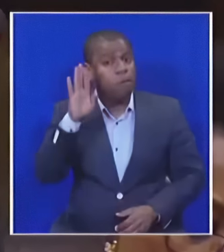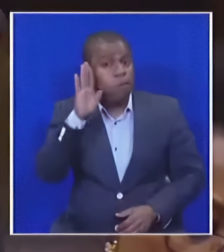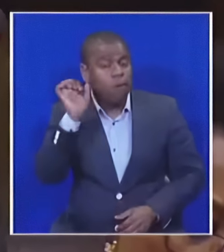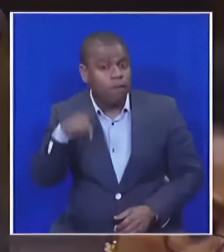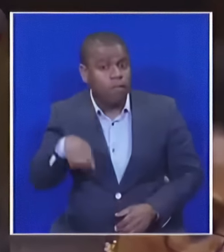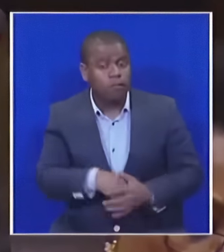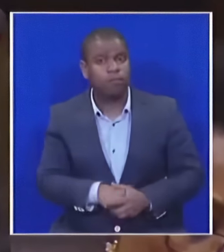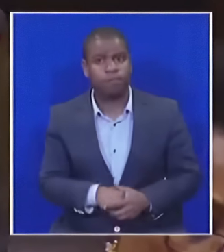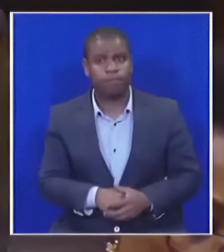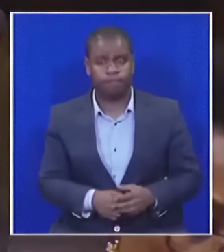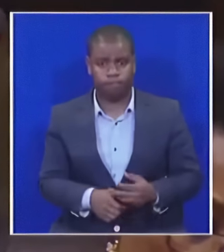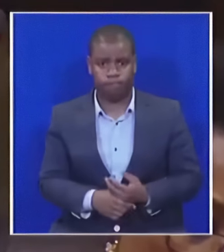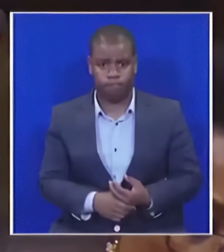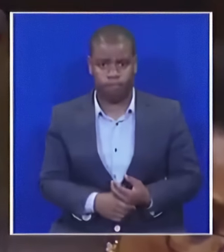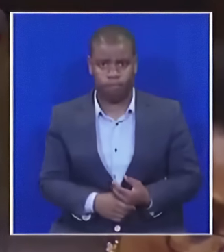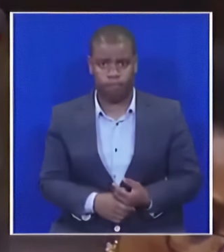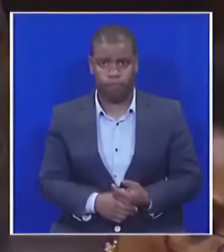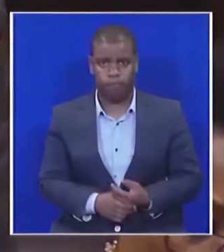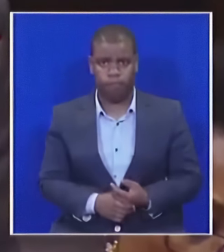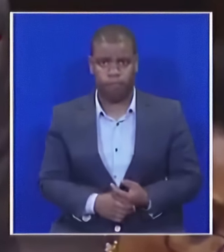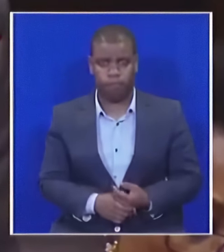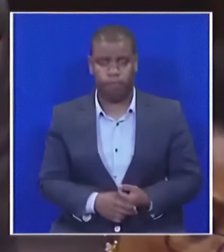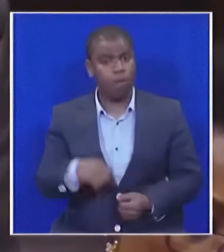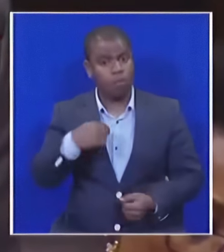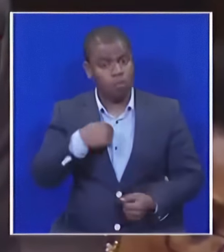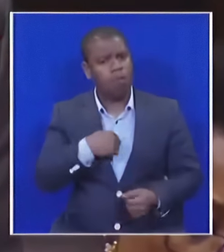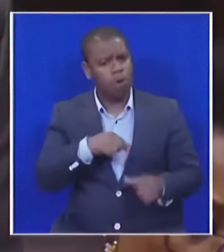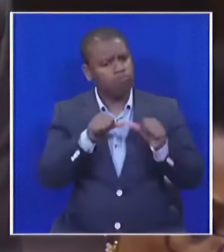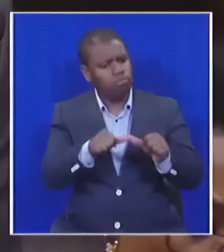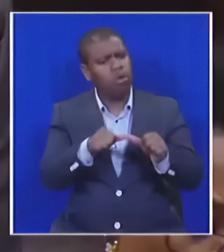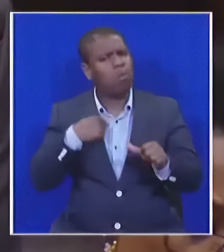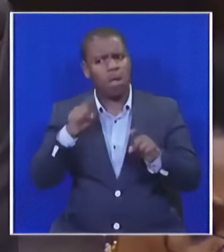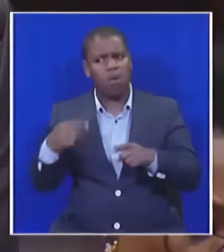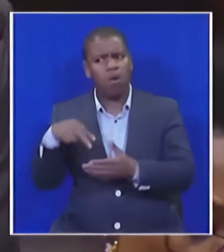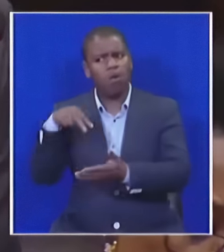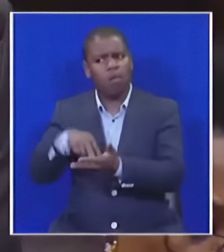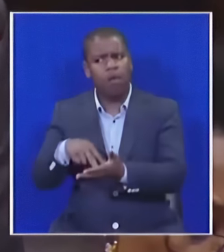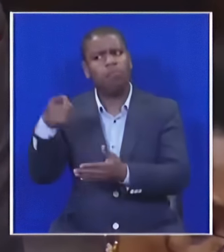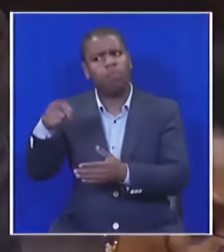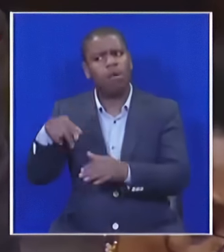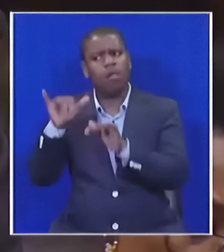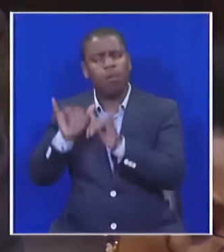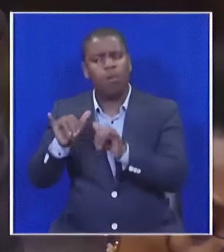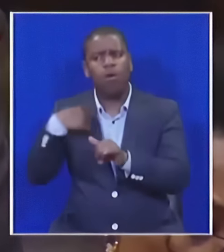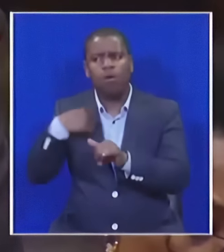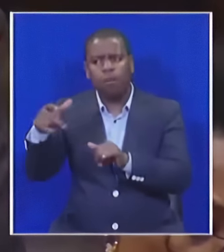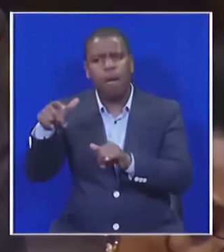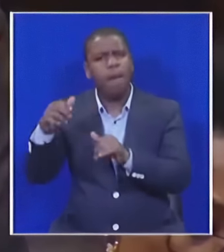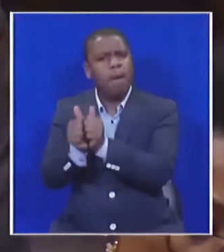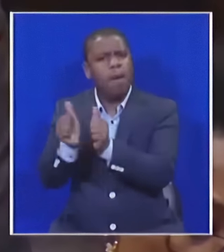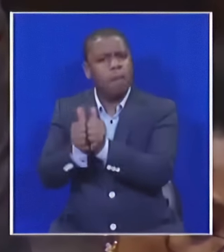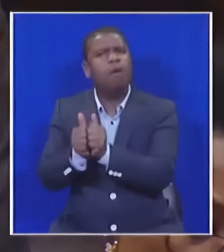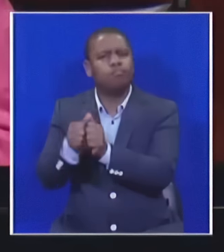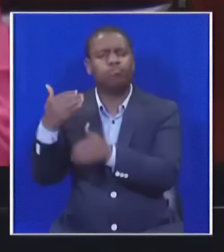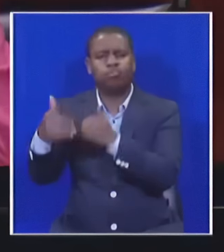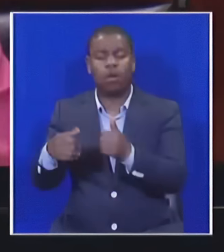want to continue. Otherwise, we can't sit here and listen to a member. Chair. Honorable member, please don't